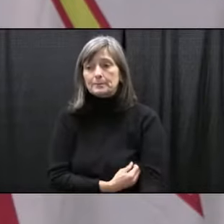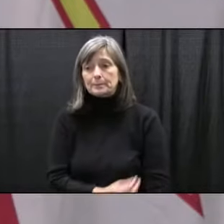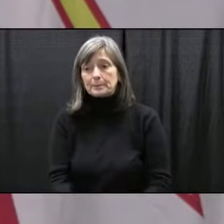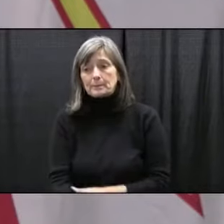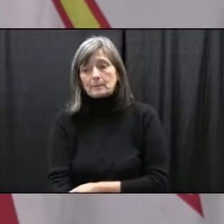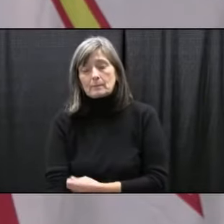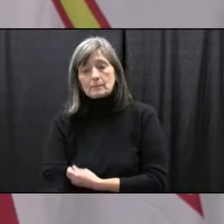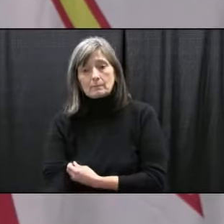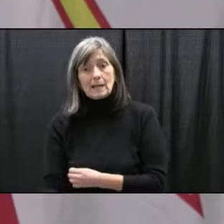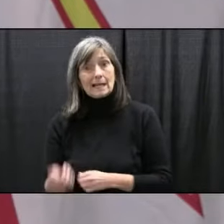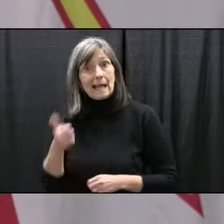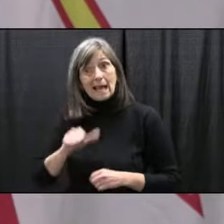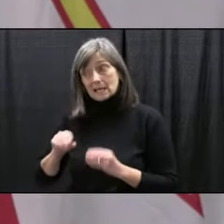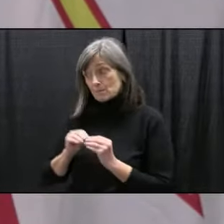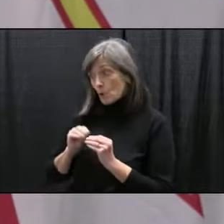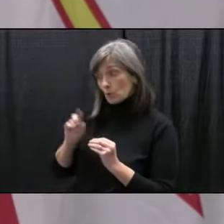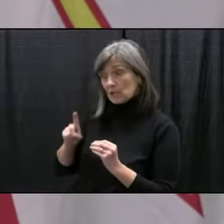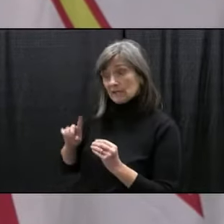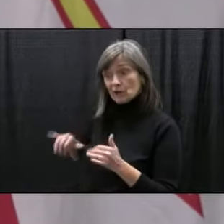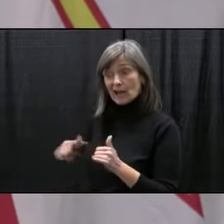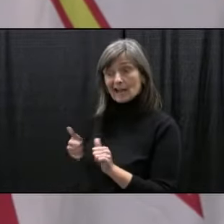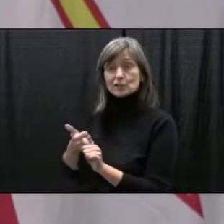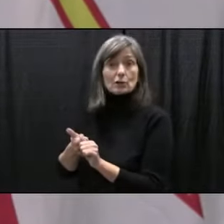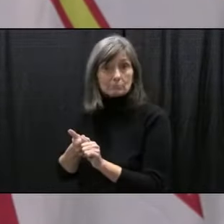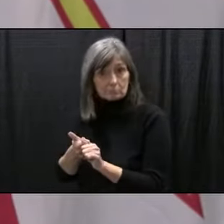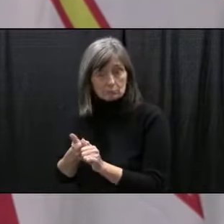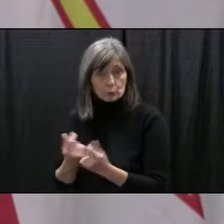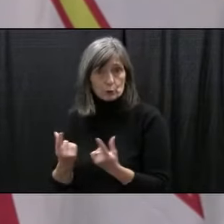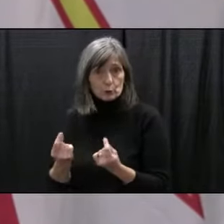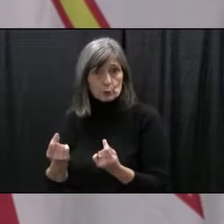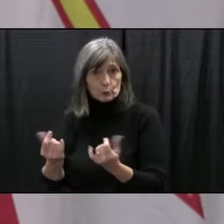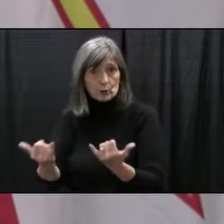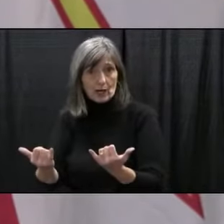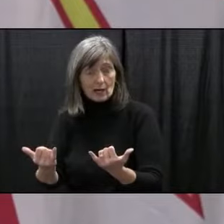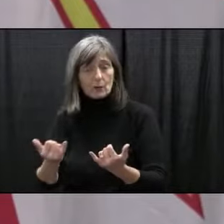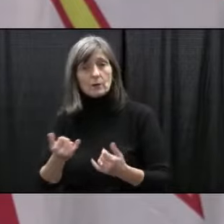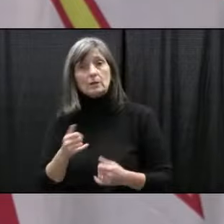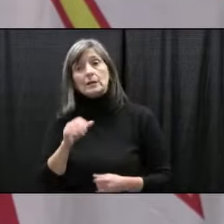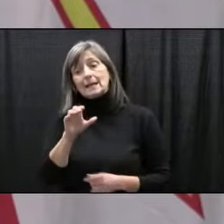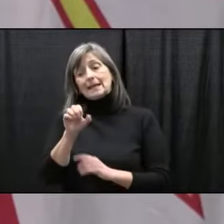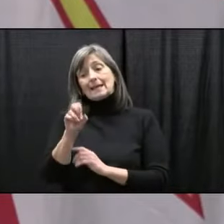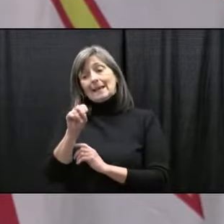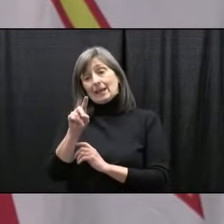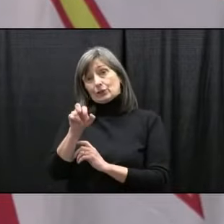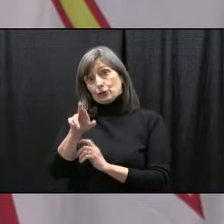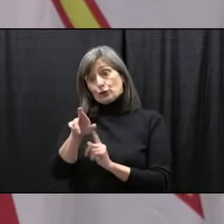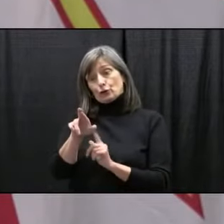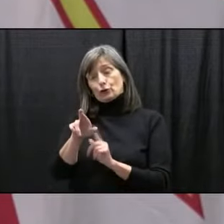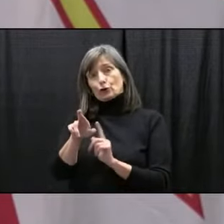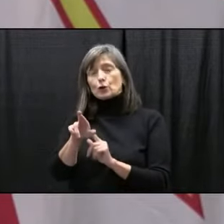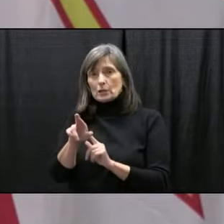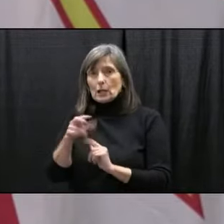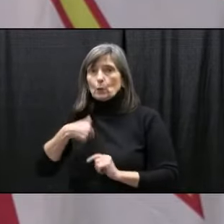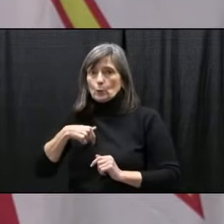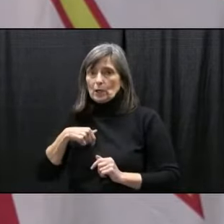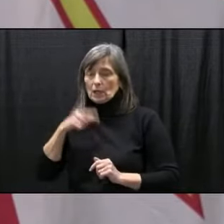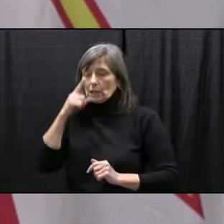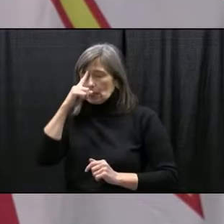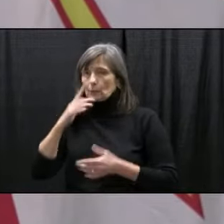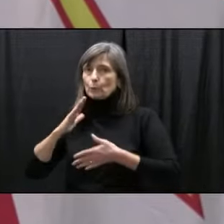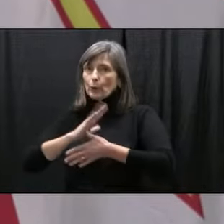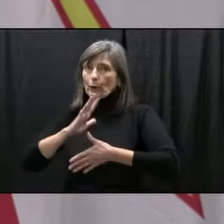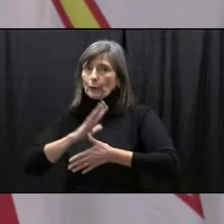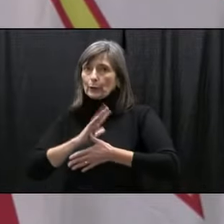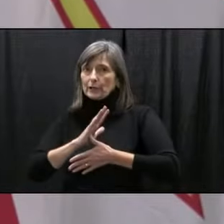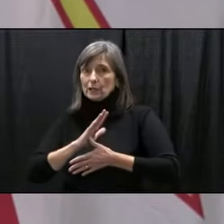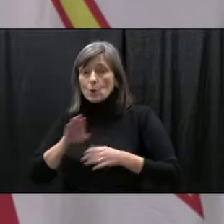resources are required to catch up. And so cancer care has been one of several priority areas as